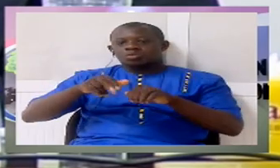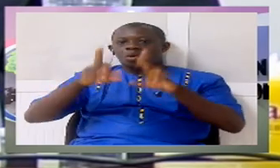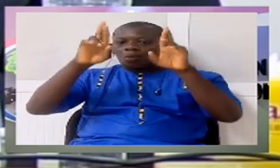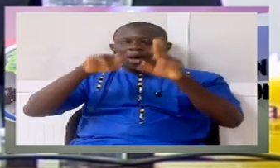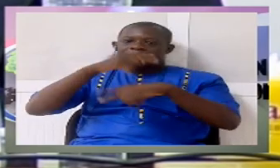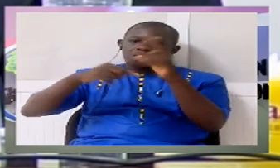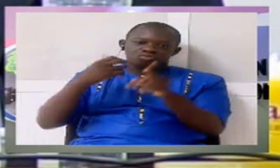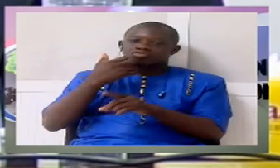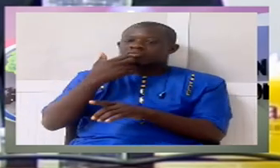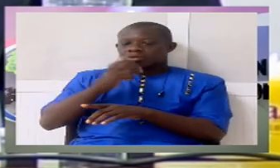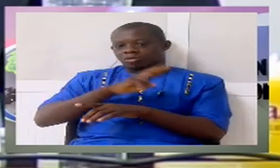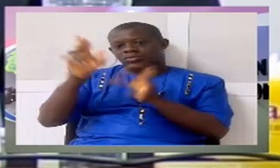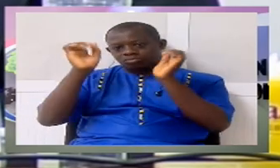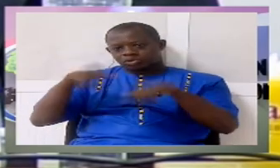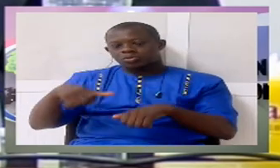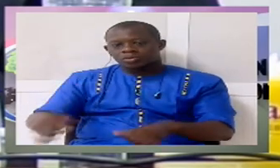estimate.